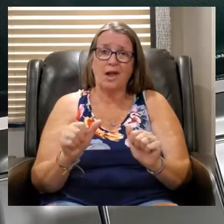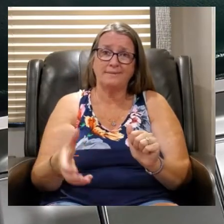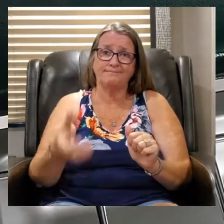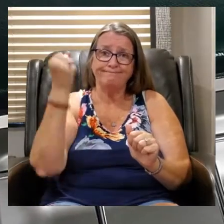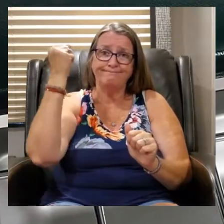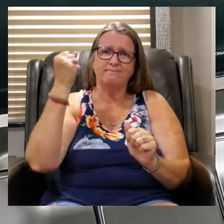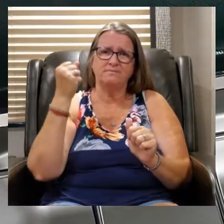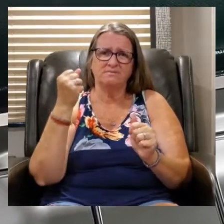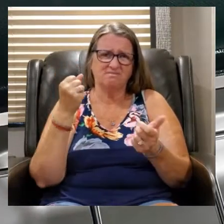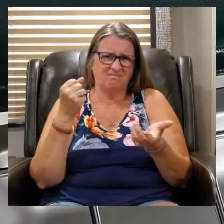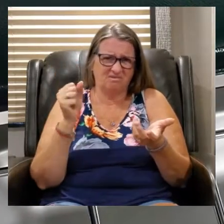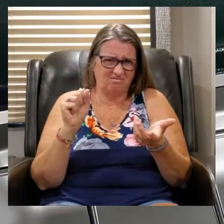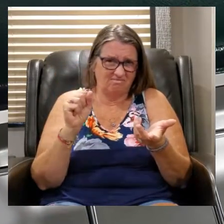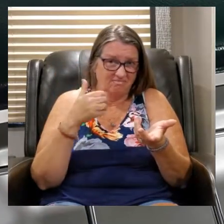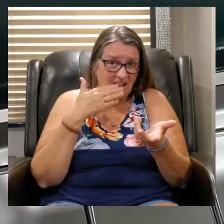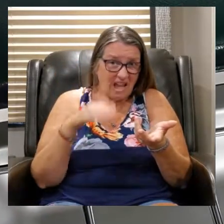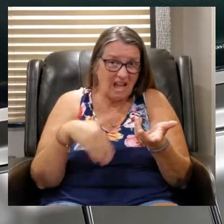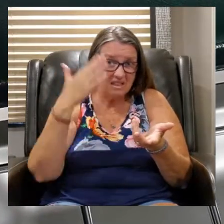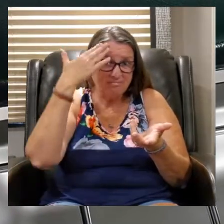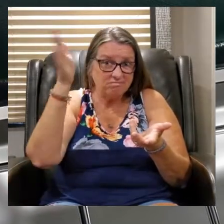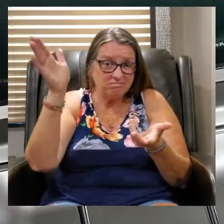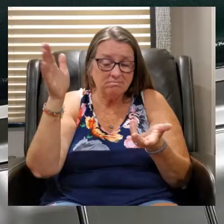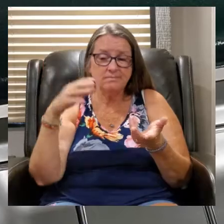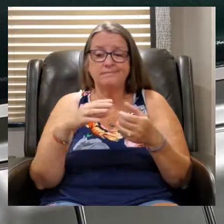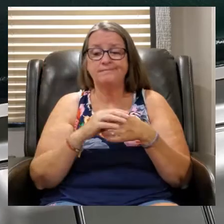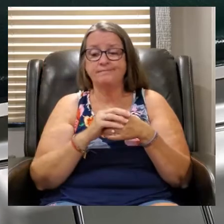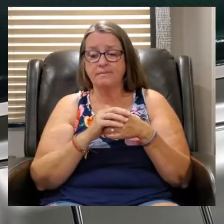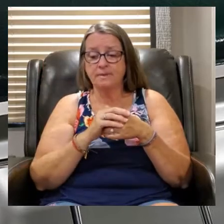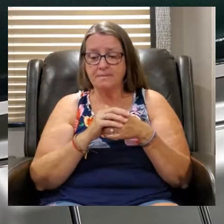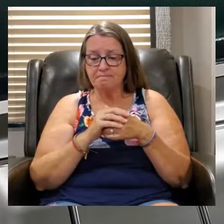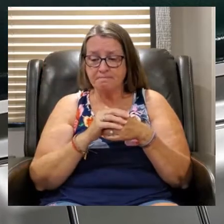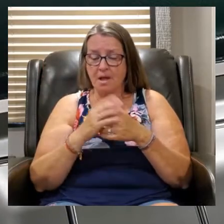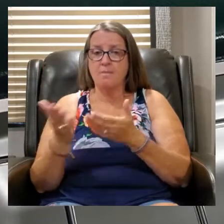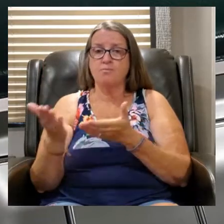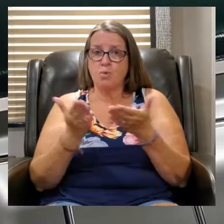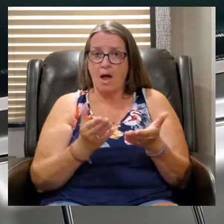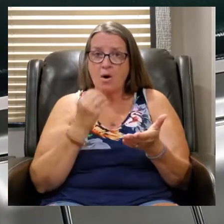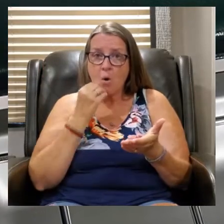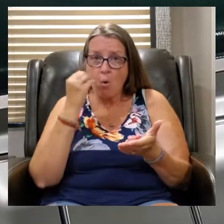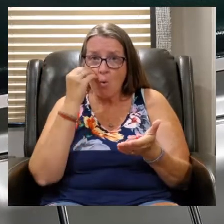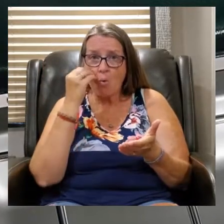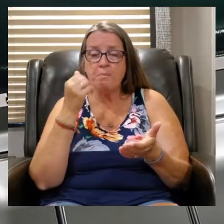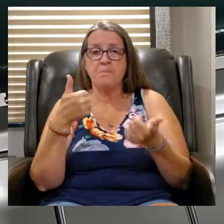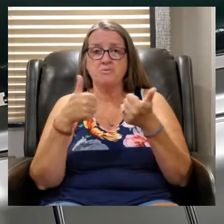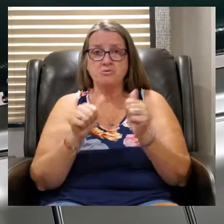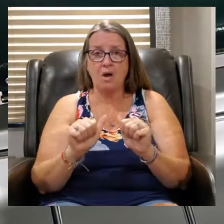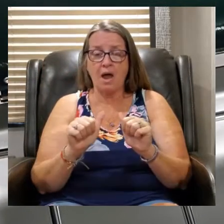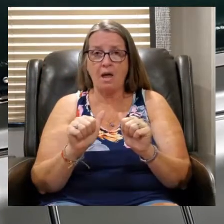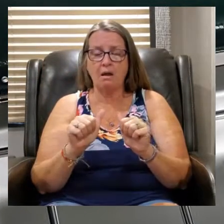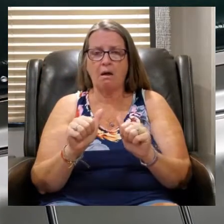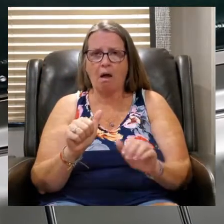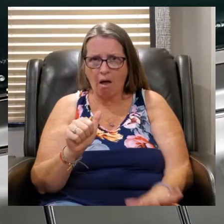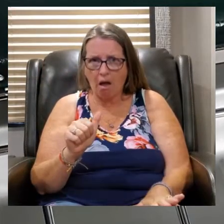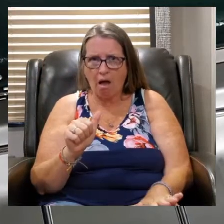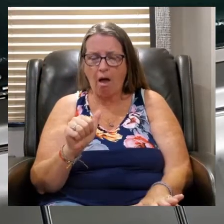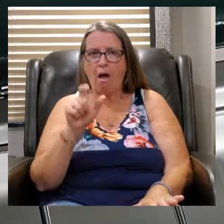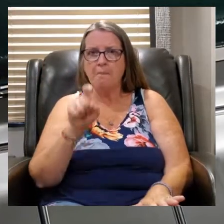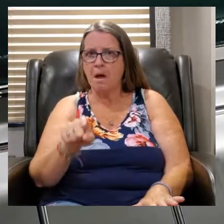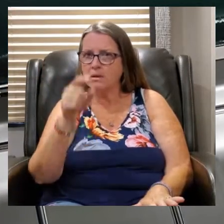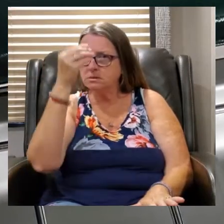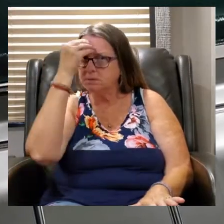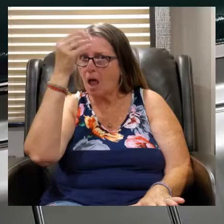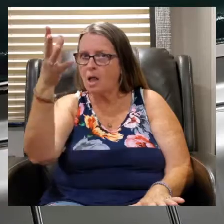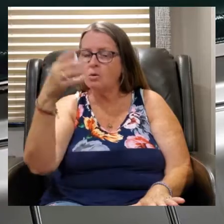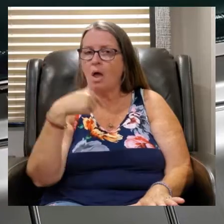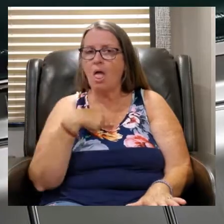I thought, well, I'll give it a try. How bad can it be? And brought it home and tried it out. And I got to tell